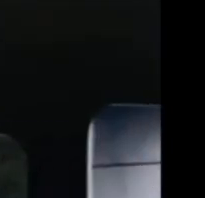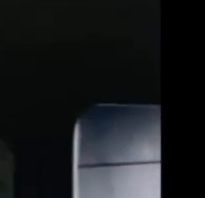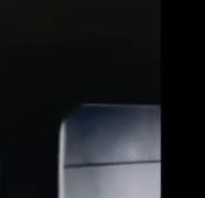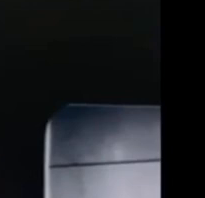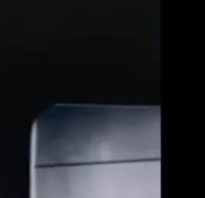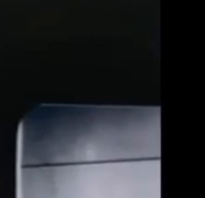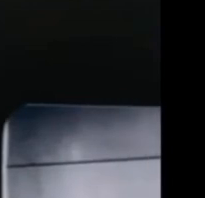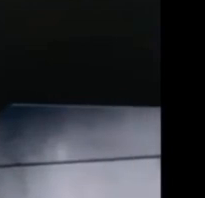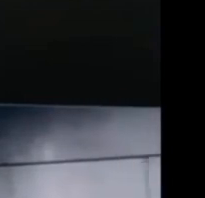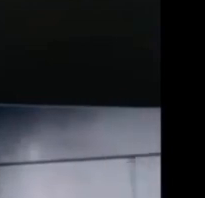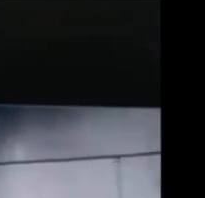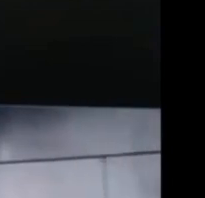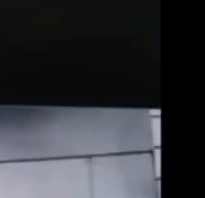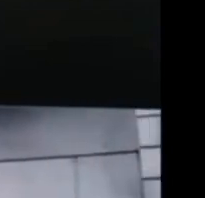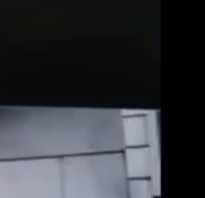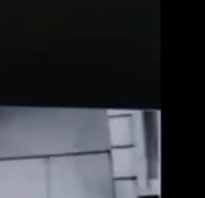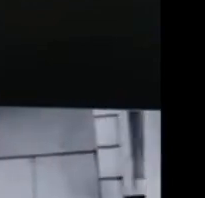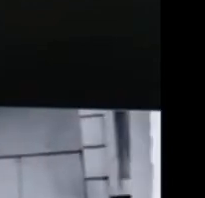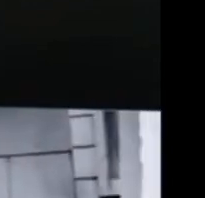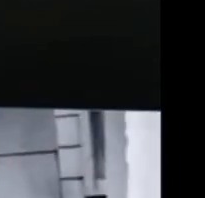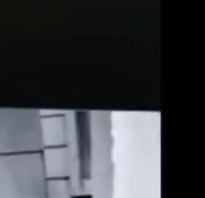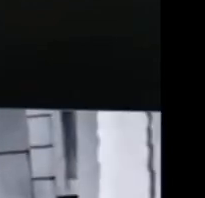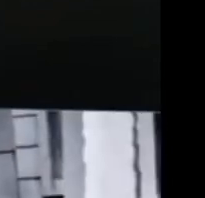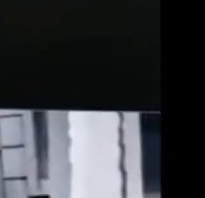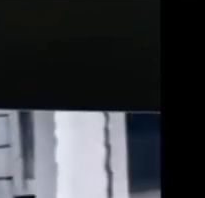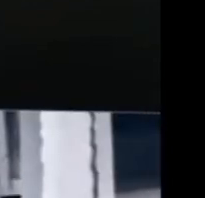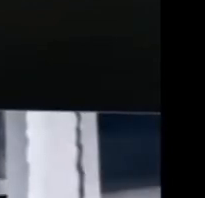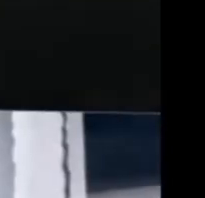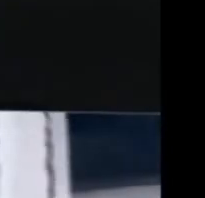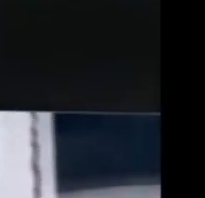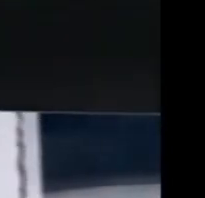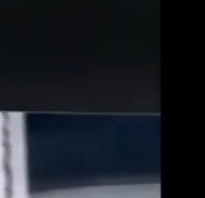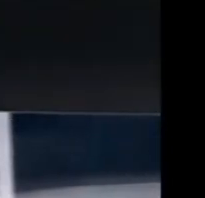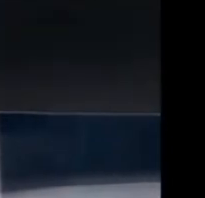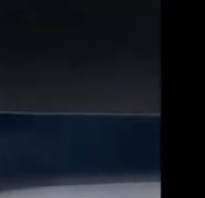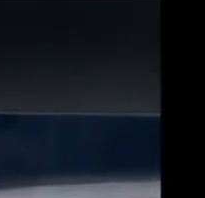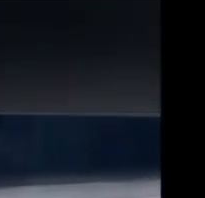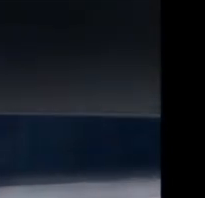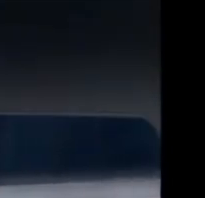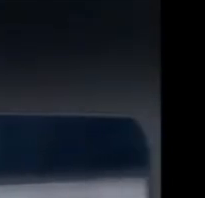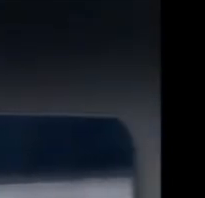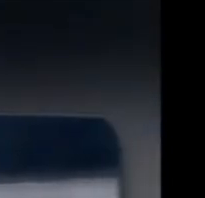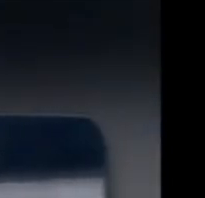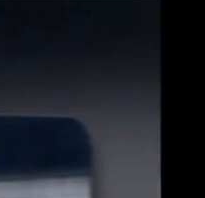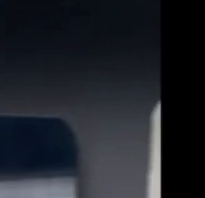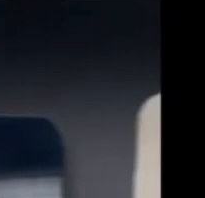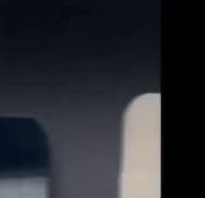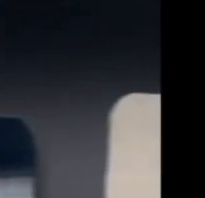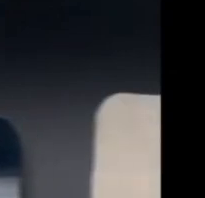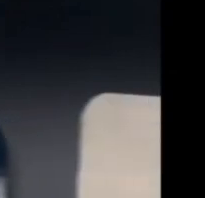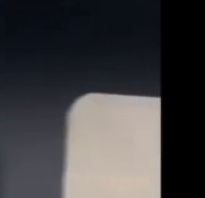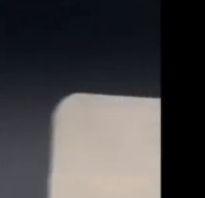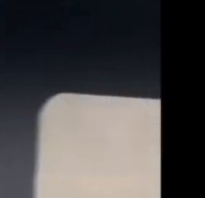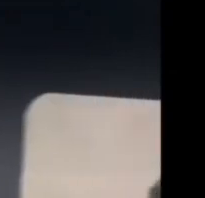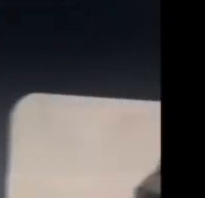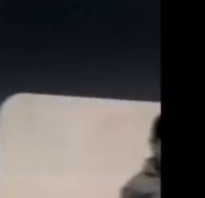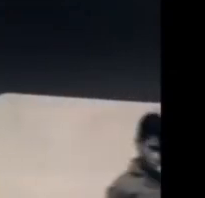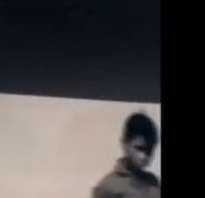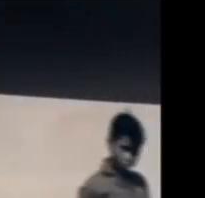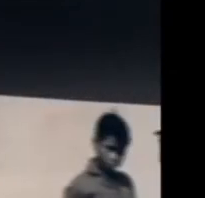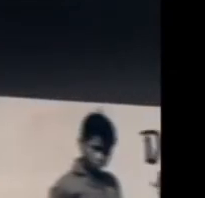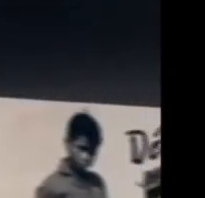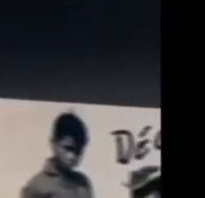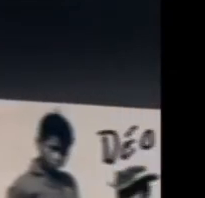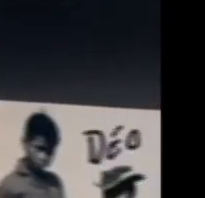some good men down who were trying to save someone on the ground. He bowed his